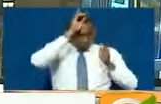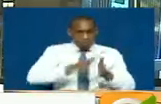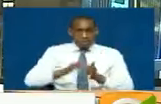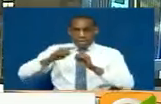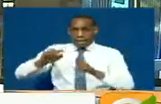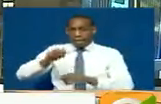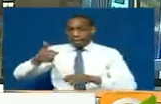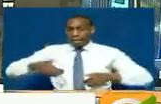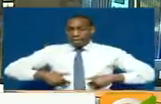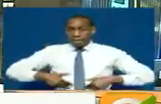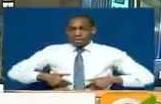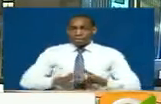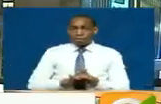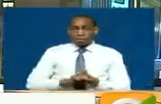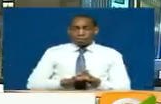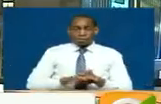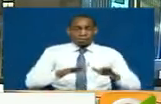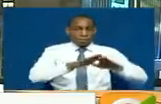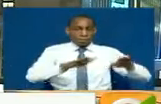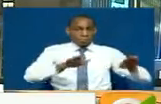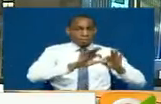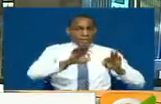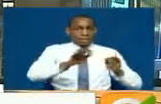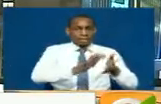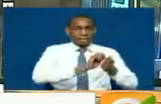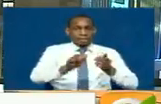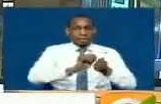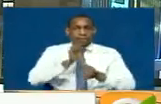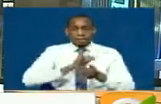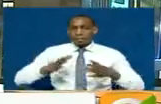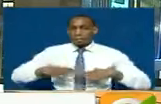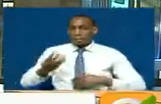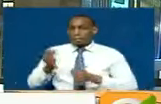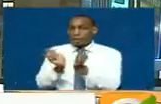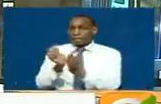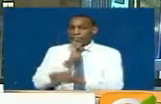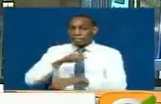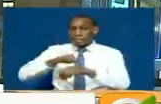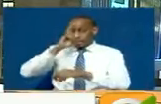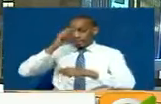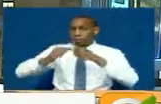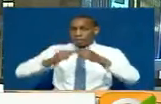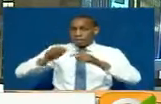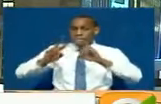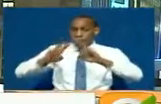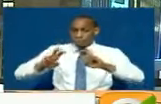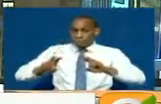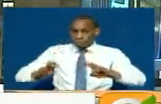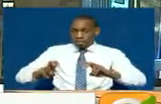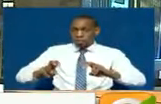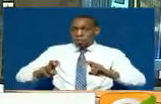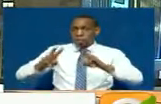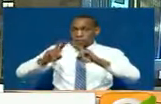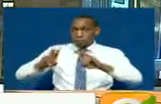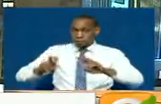of them. The attack that saw acres of farms also destroyed led to the arrest of four people as police continue with a manhunt in